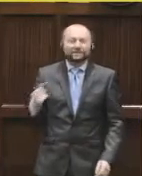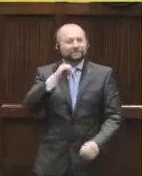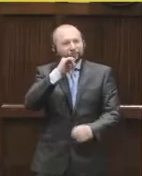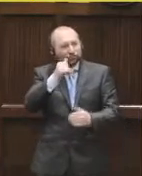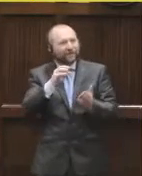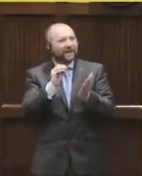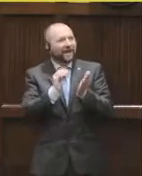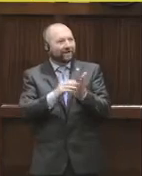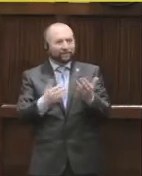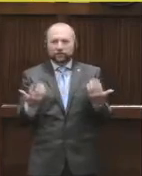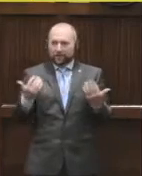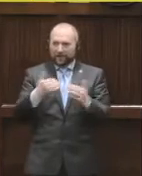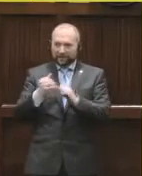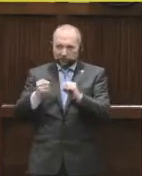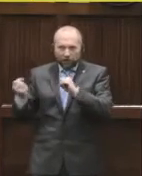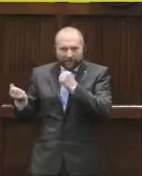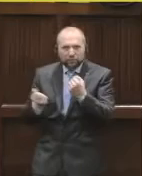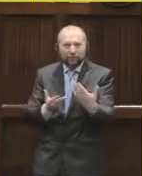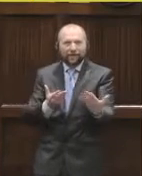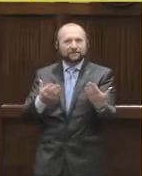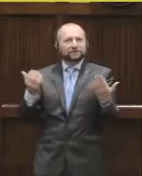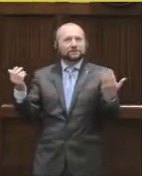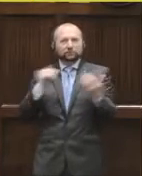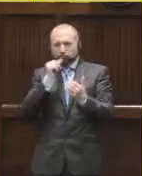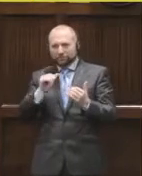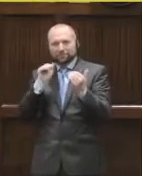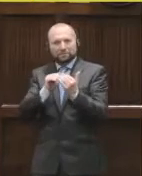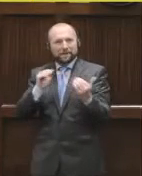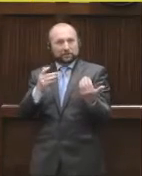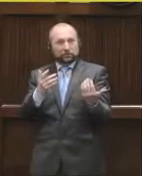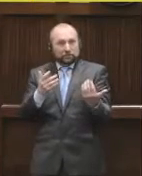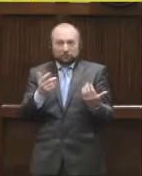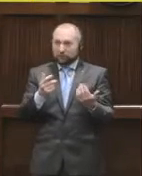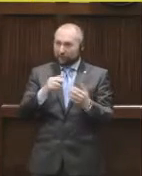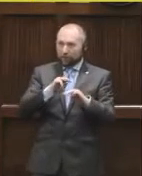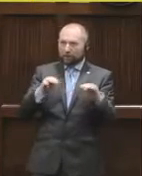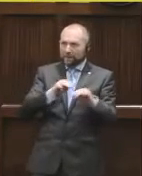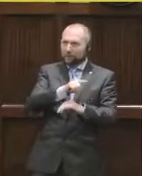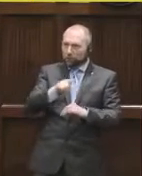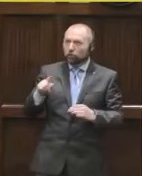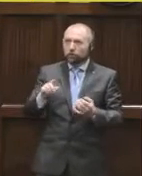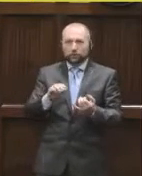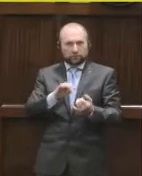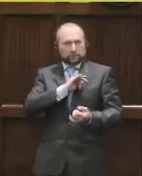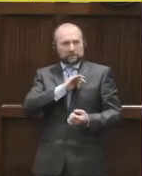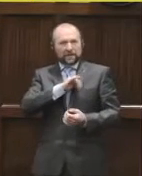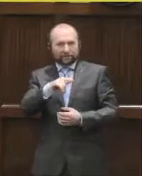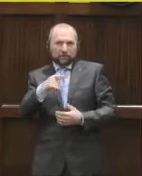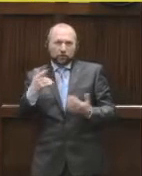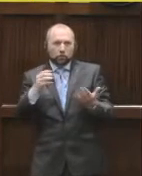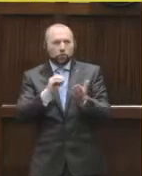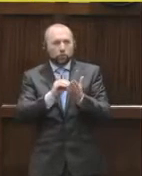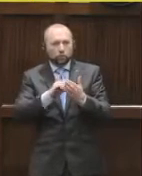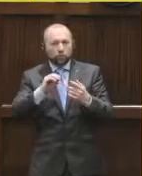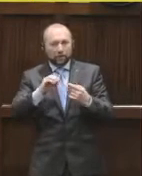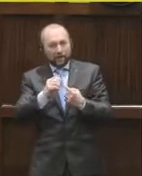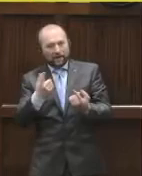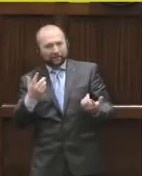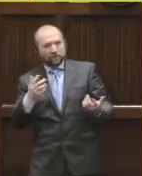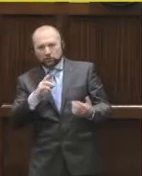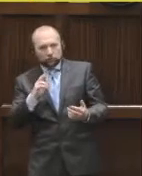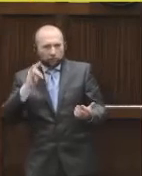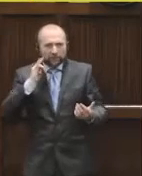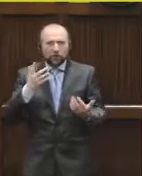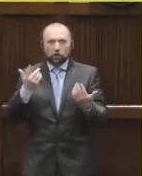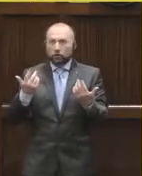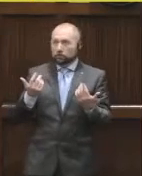and we haven't the wherewithal to deal with people who have issues of hearing and are unable